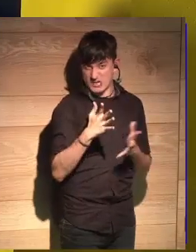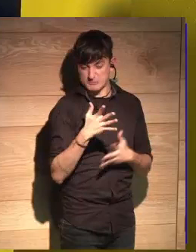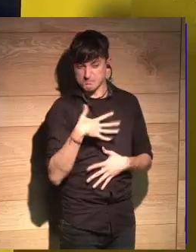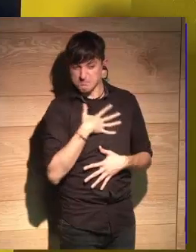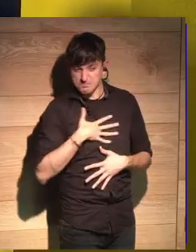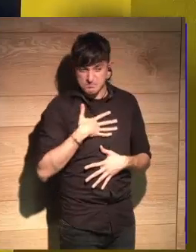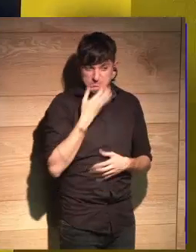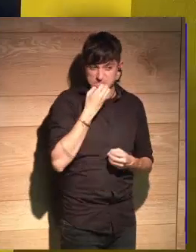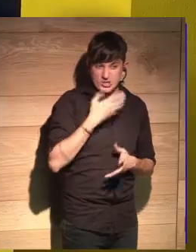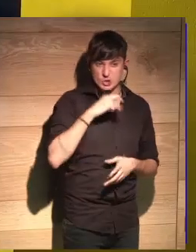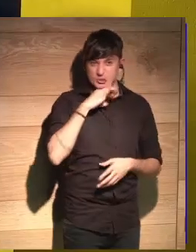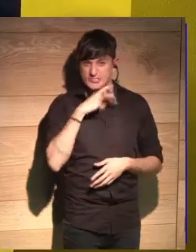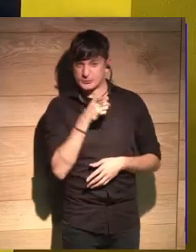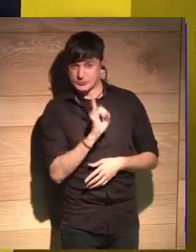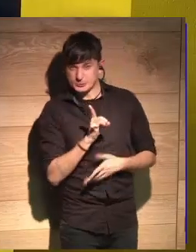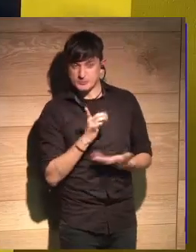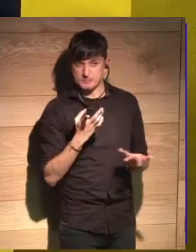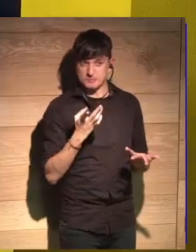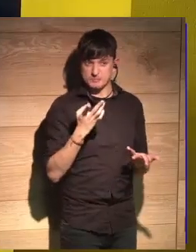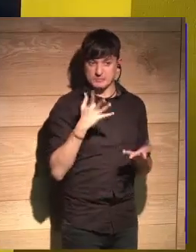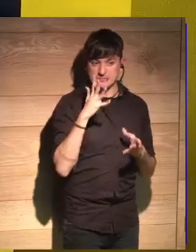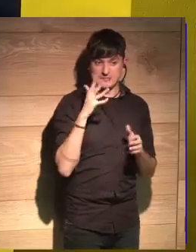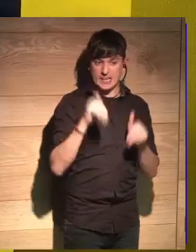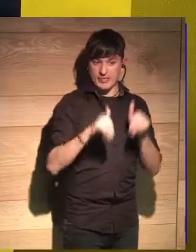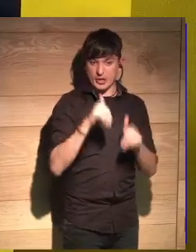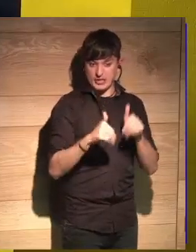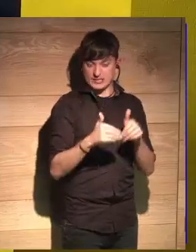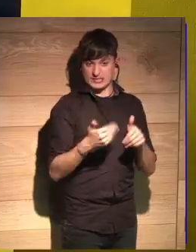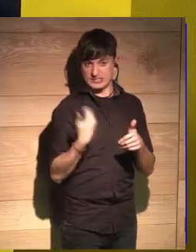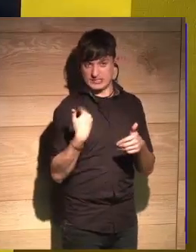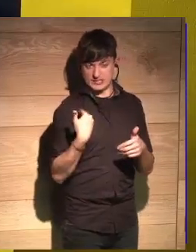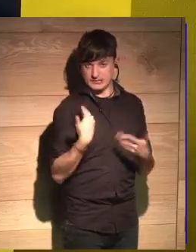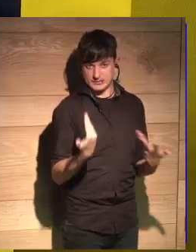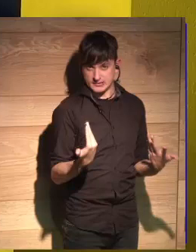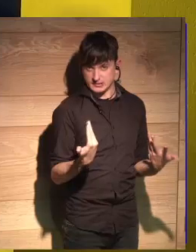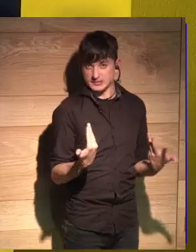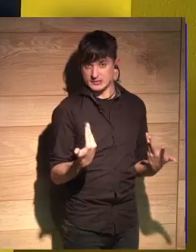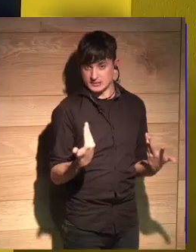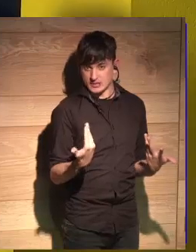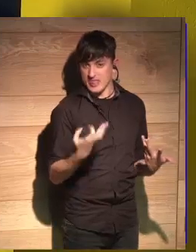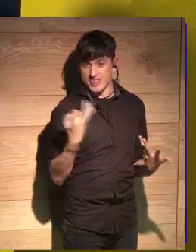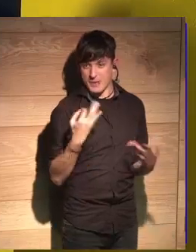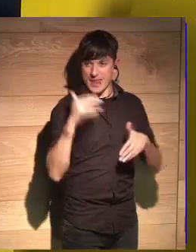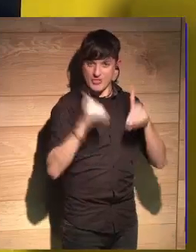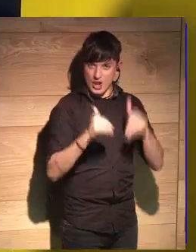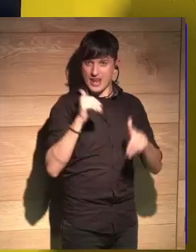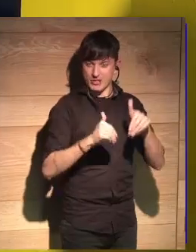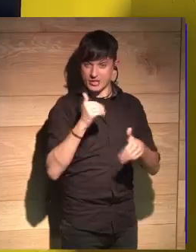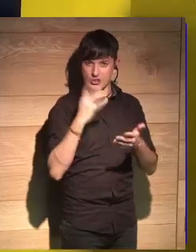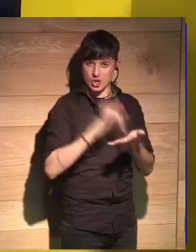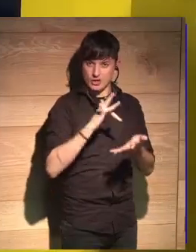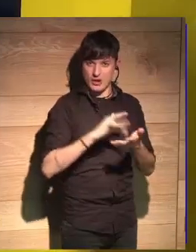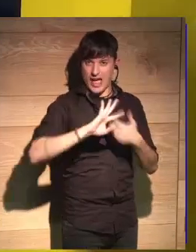results of your two most recent elections. Well, keep having more elections until you have an election with whose outcome you